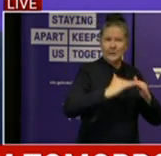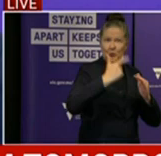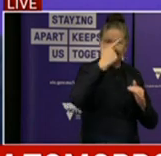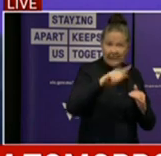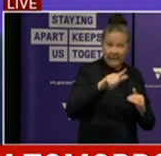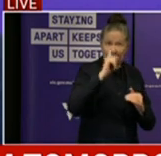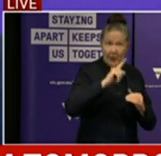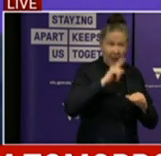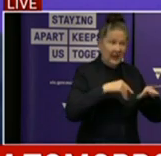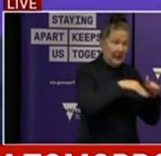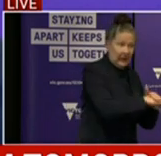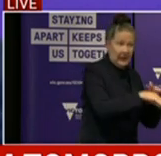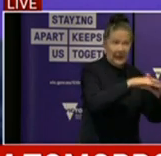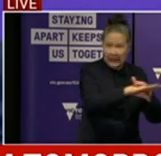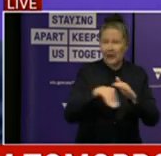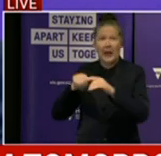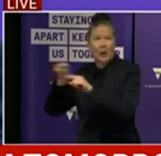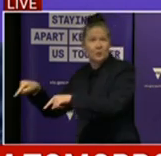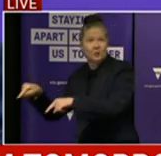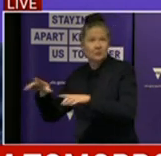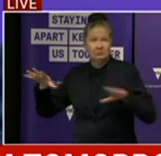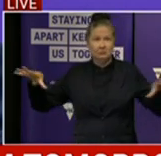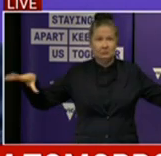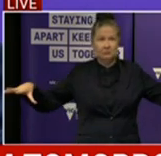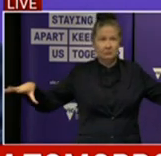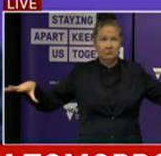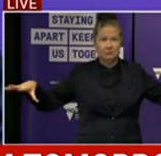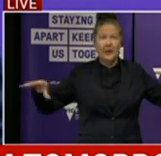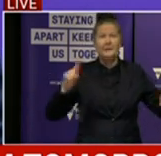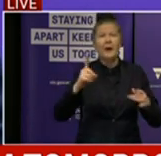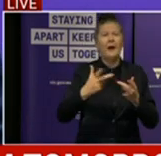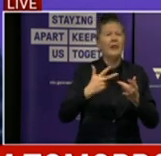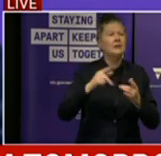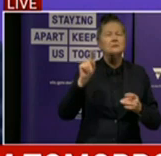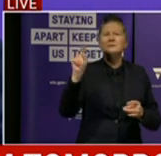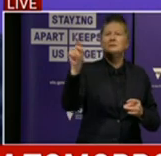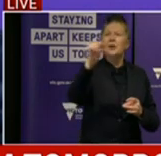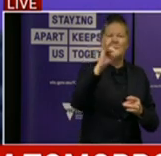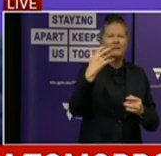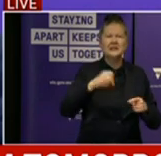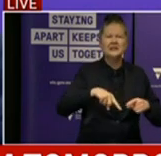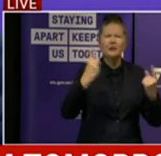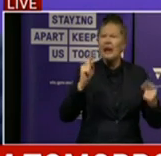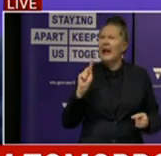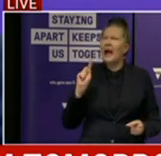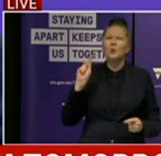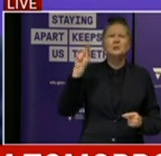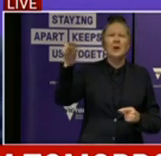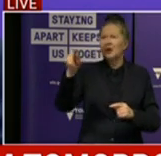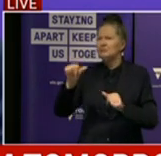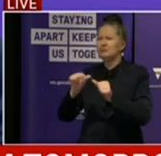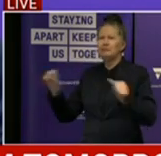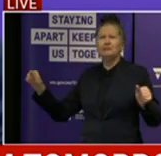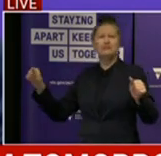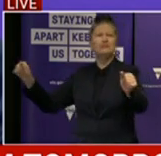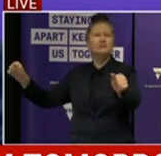any one time. Others may have different outdoor areas which are quite separate. Again, there